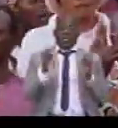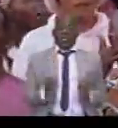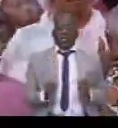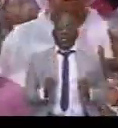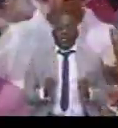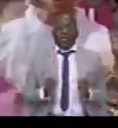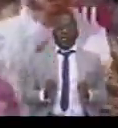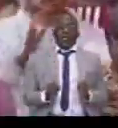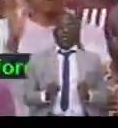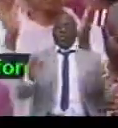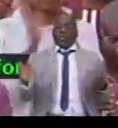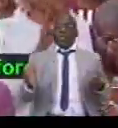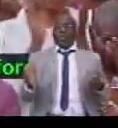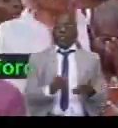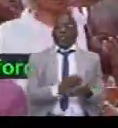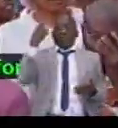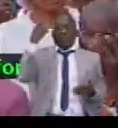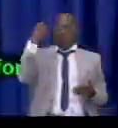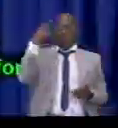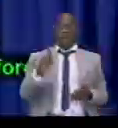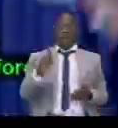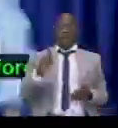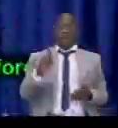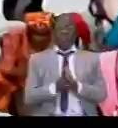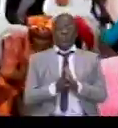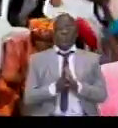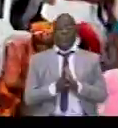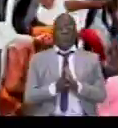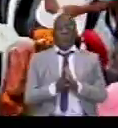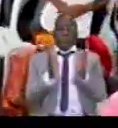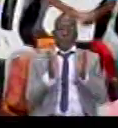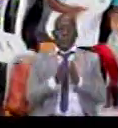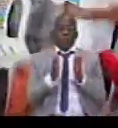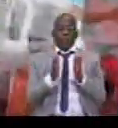God. Oh, sing for joy.